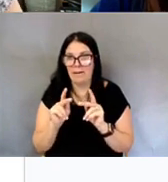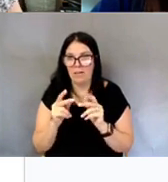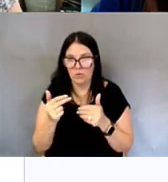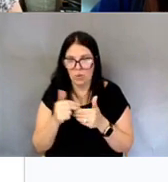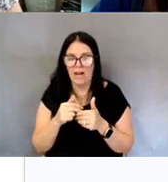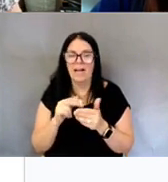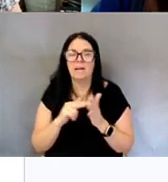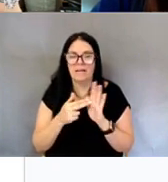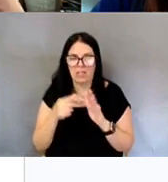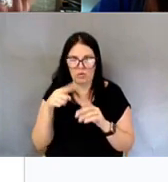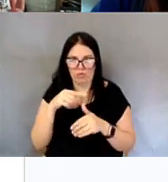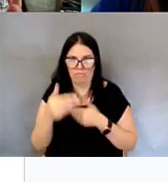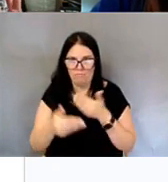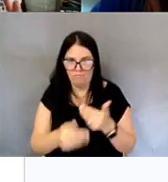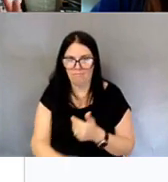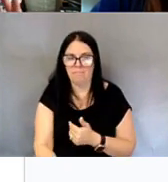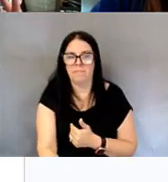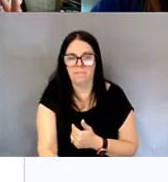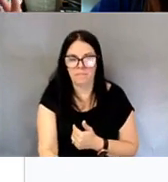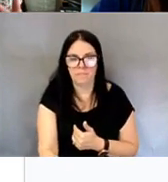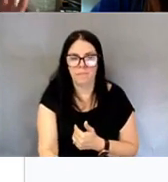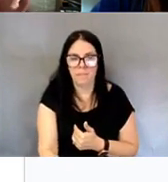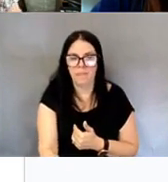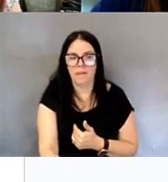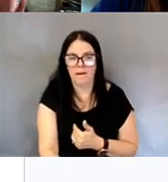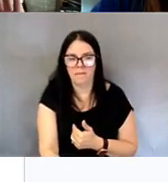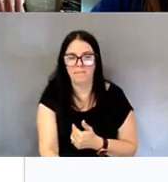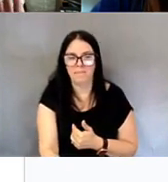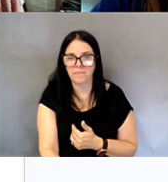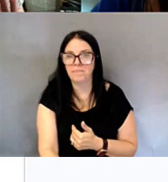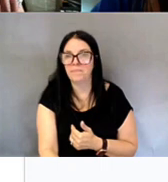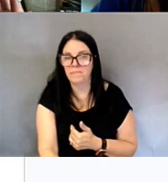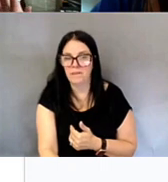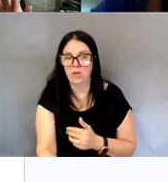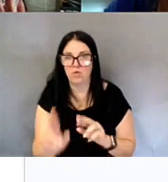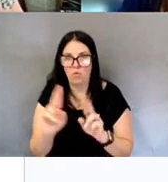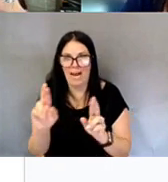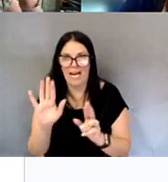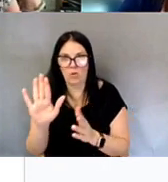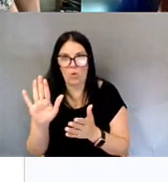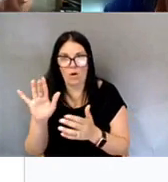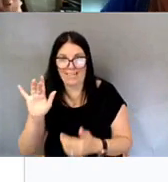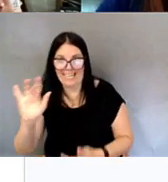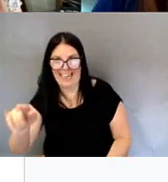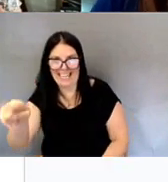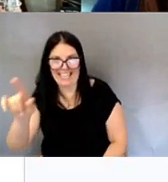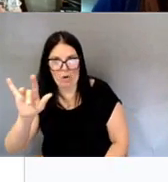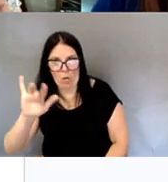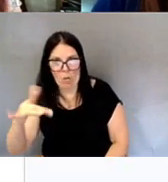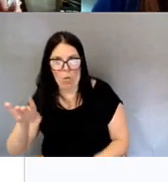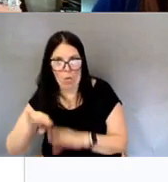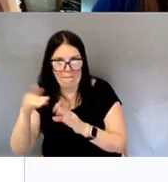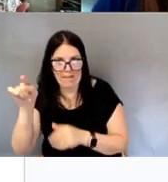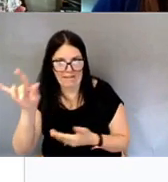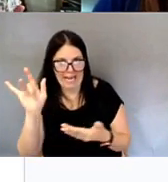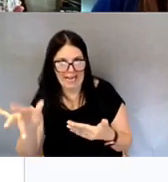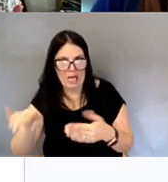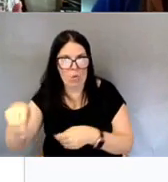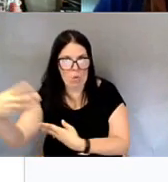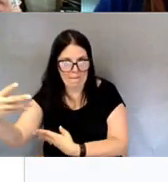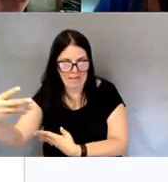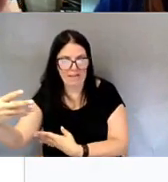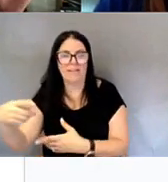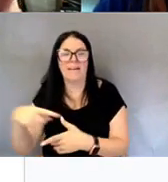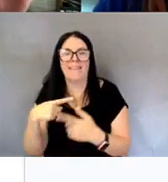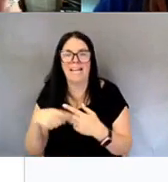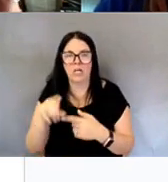you're coming in. And I'm going to open the breakout room. So have your document open, and then in our Zoom, when I open the breakout